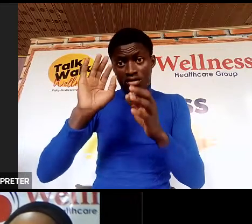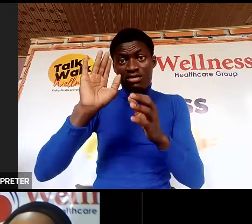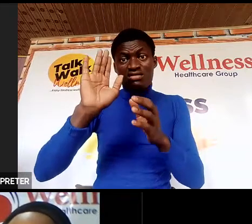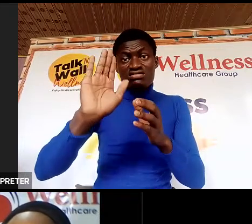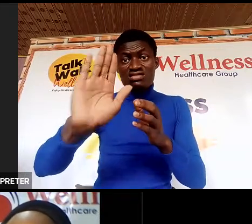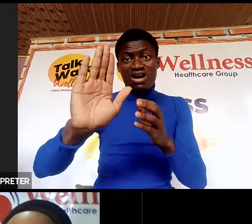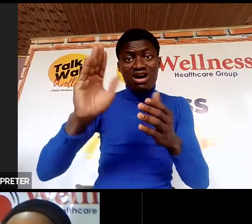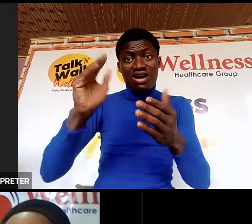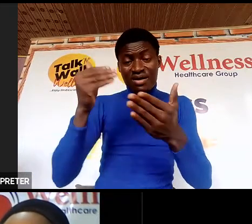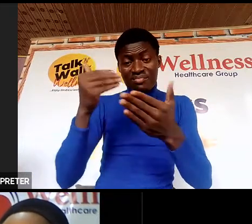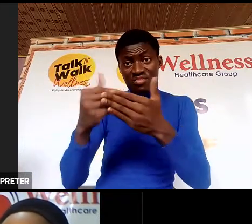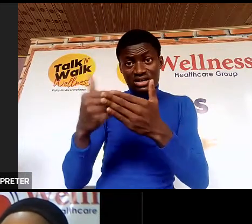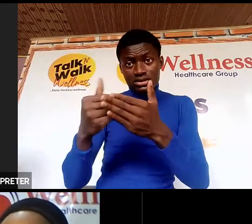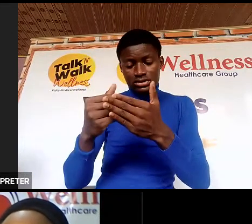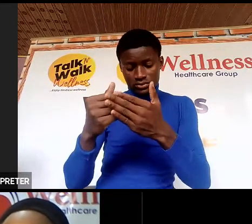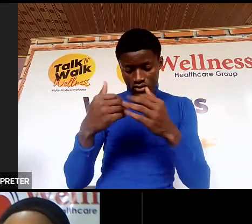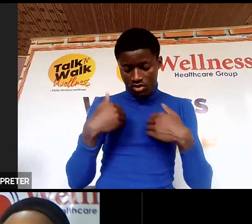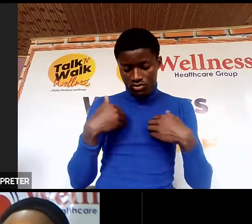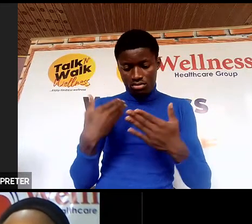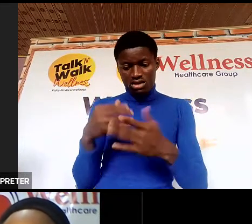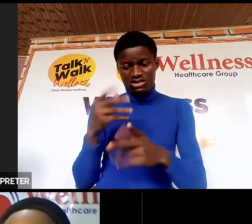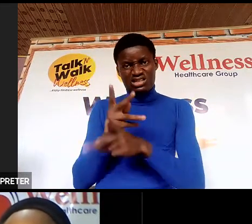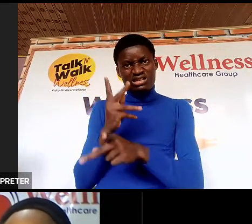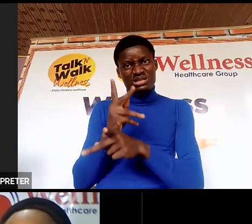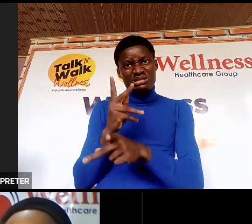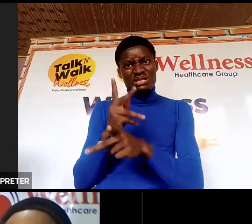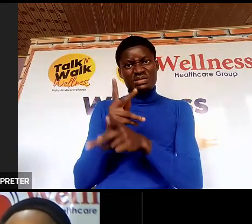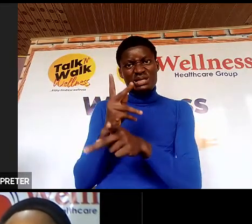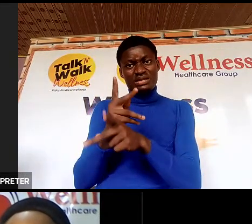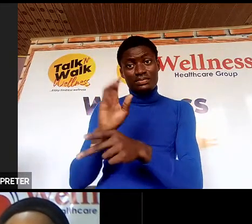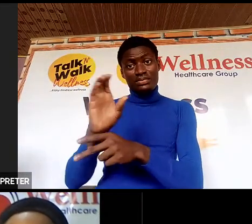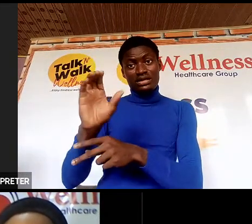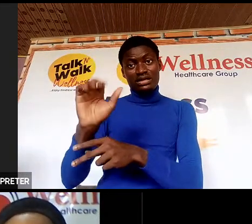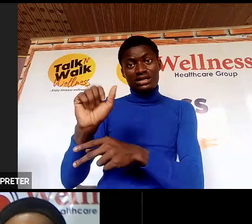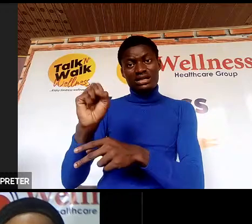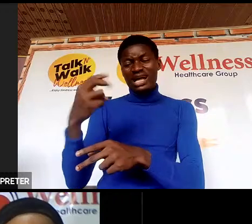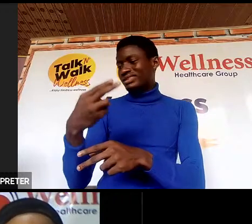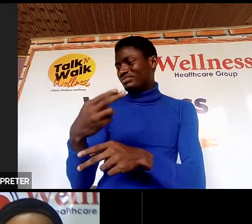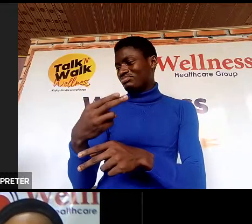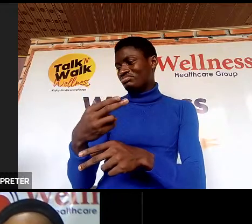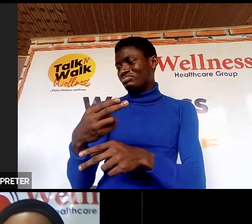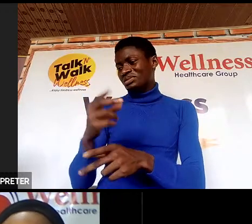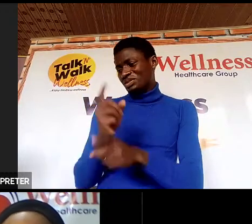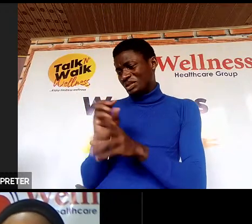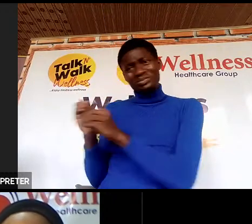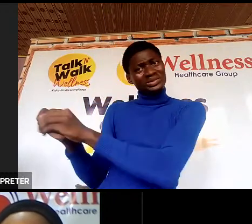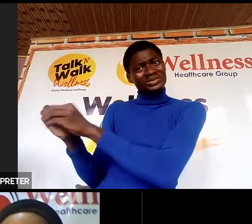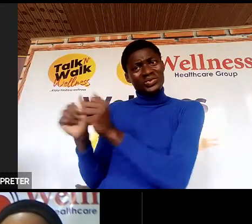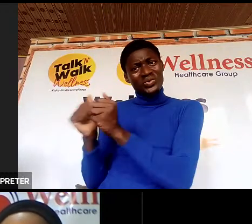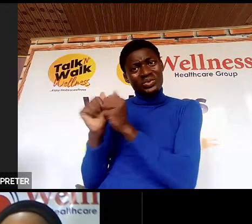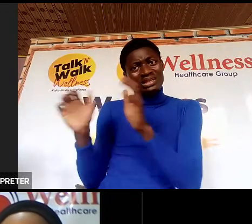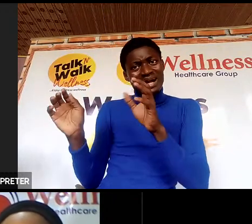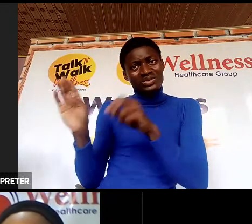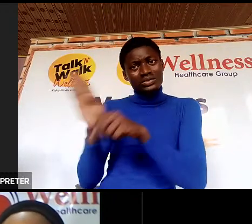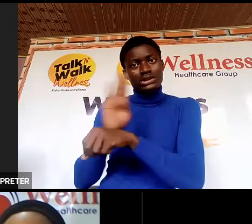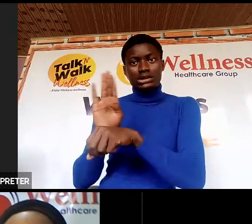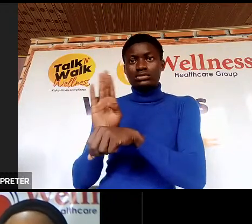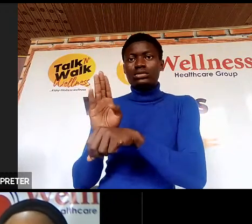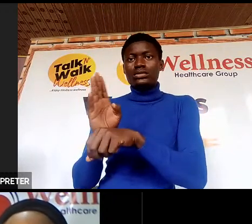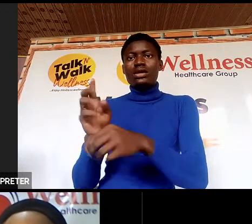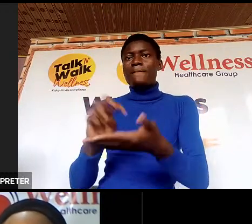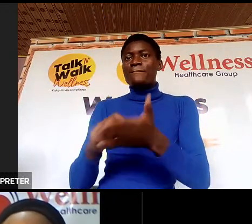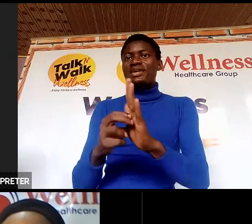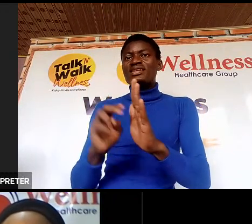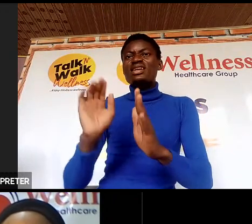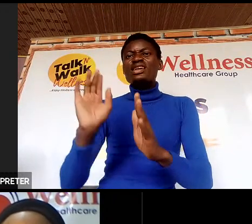the nominal value might be the same, but the real value, might actually be eroded. So it's for you to look for ways of putting the money, of investing